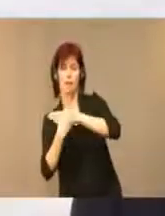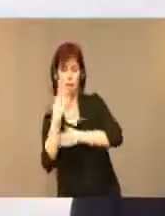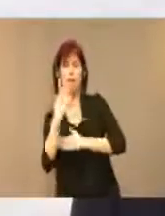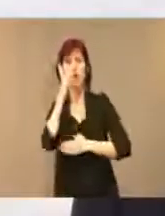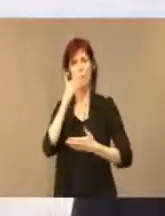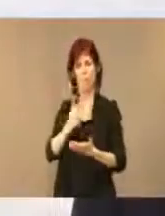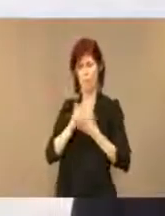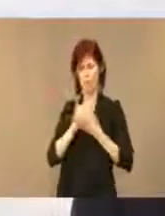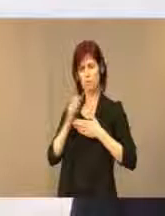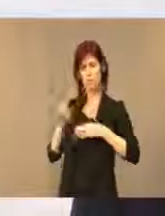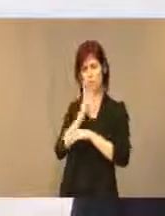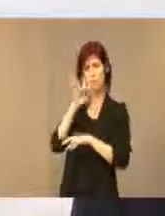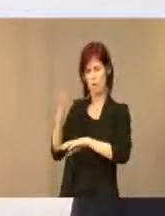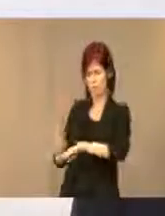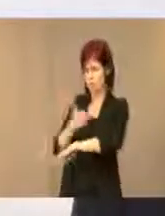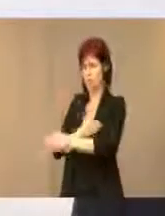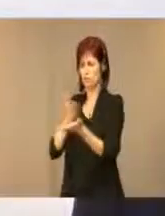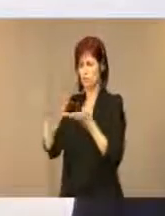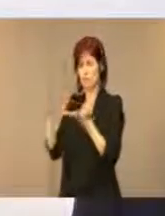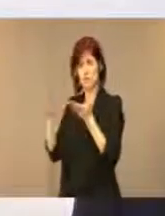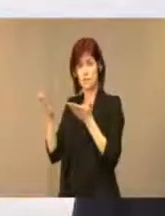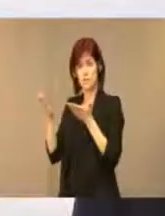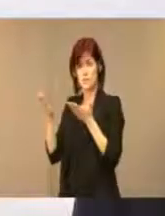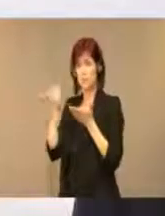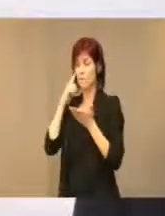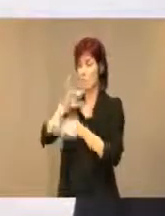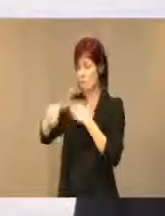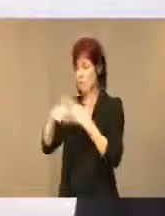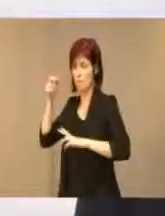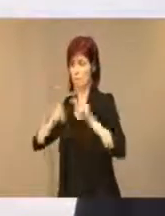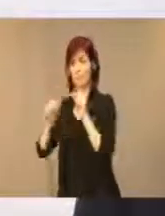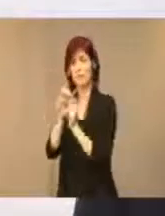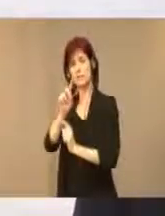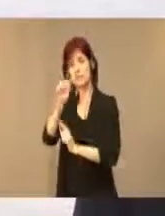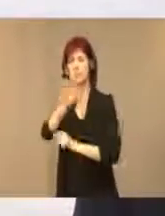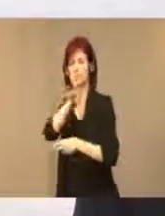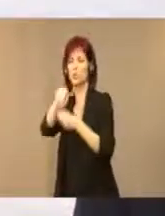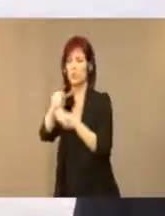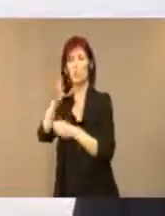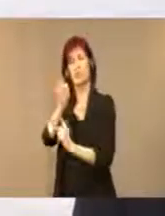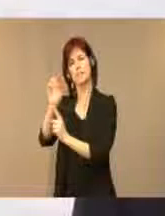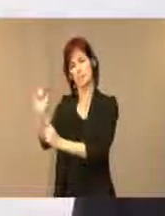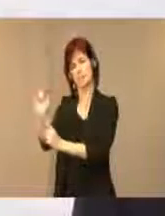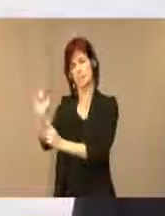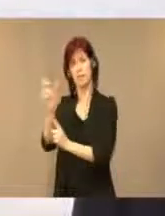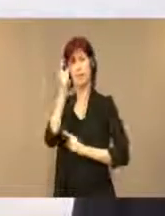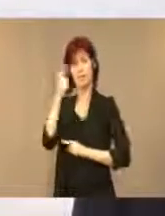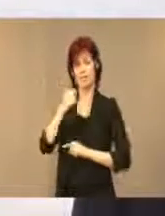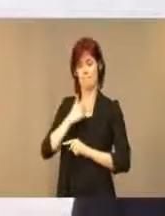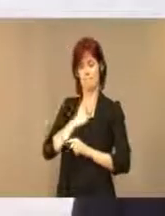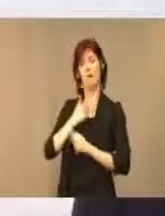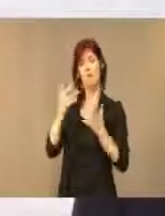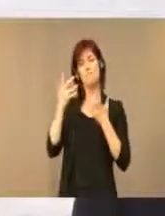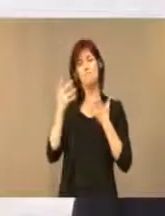First Nations Executive, I want to take a moment to thank the Honorable Minister Carla Qualtrough, the Minister of Sport and Persons with Disabilities, for